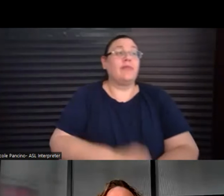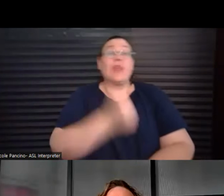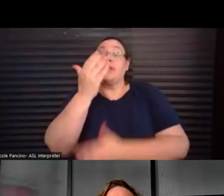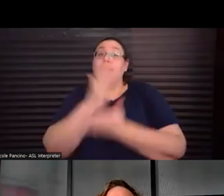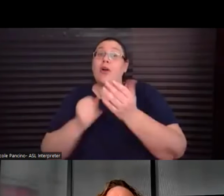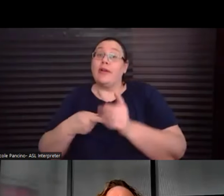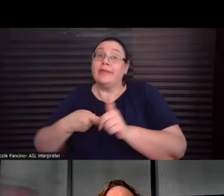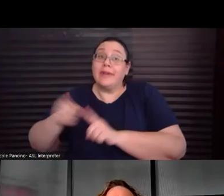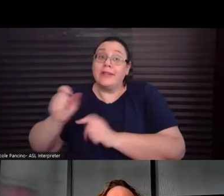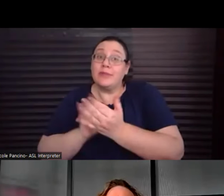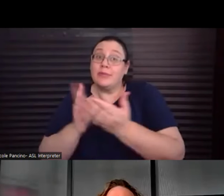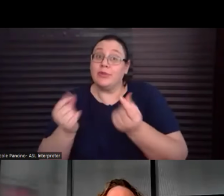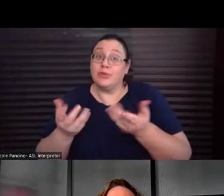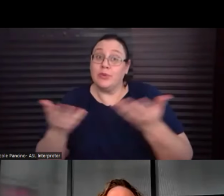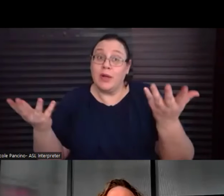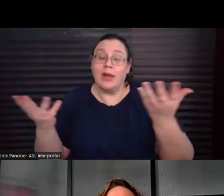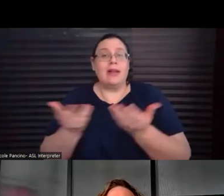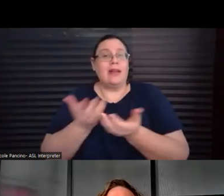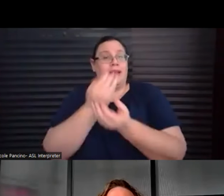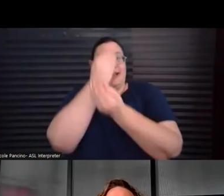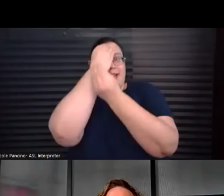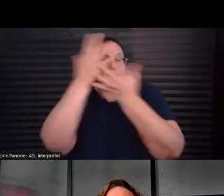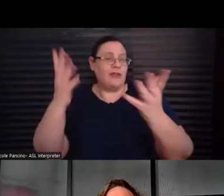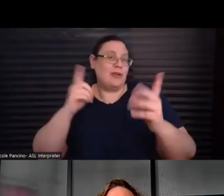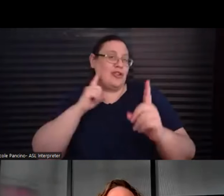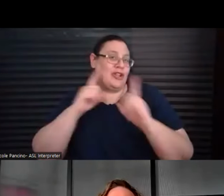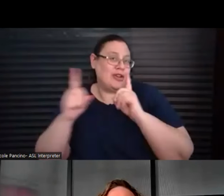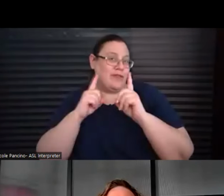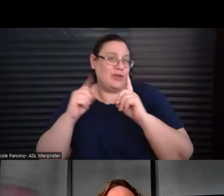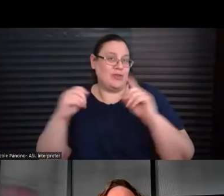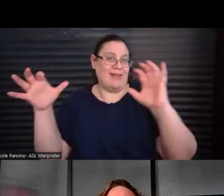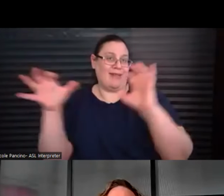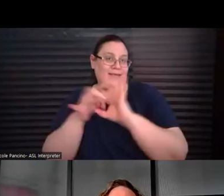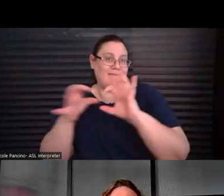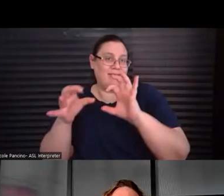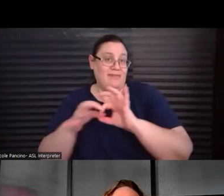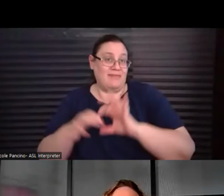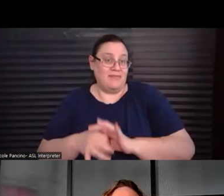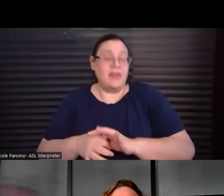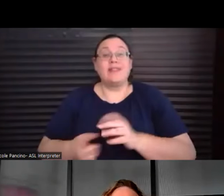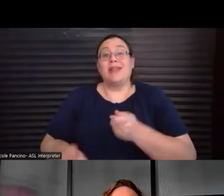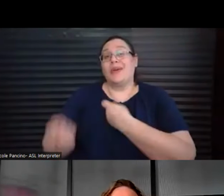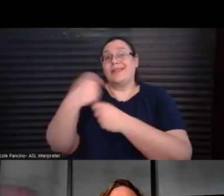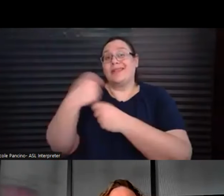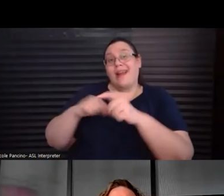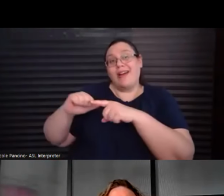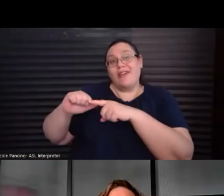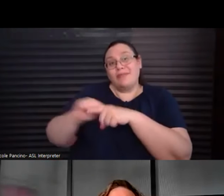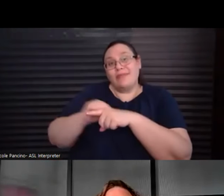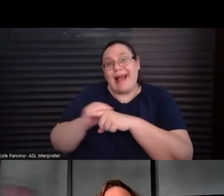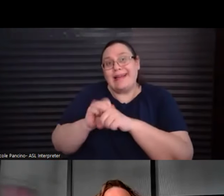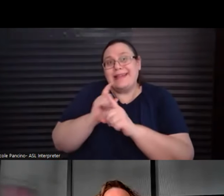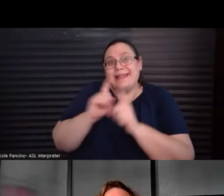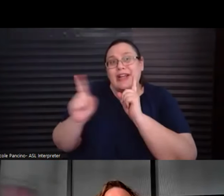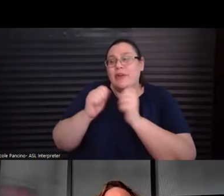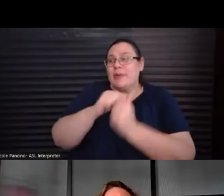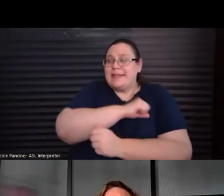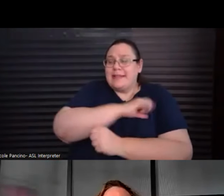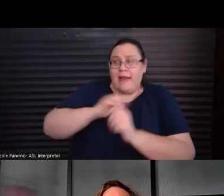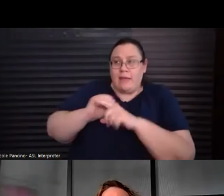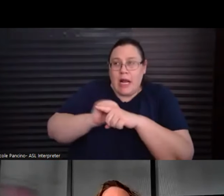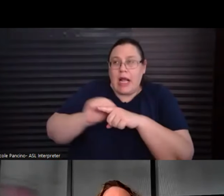is informational interviews and connections. So rather than practicing interviewing with a staff and then going out and